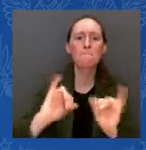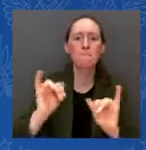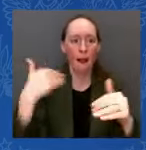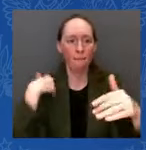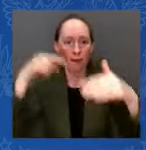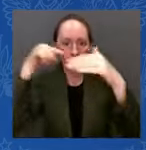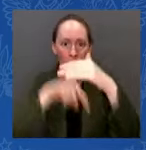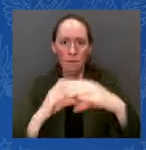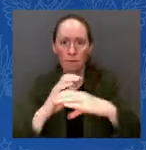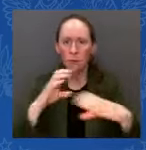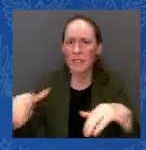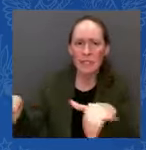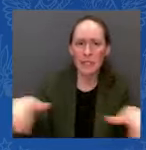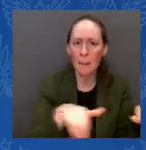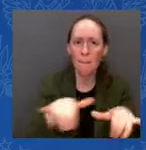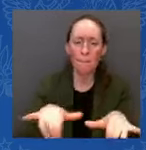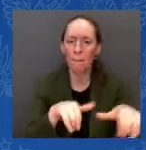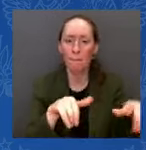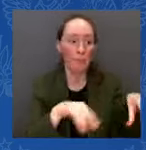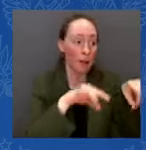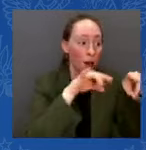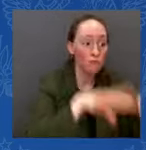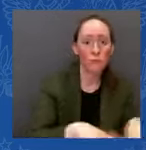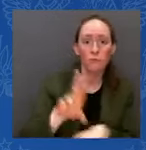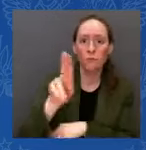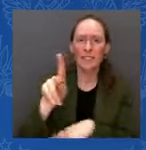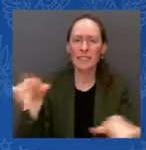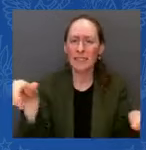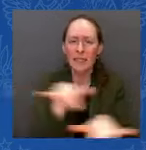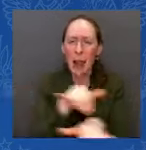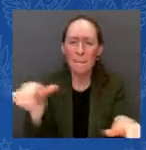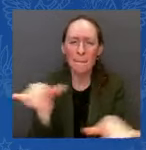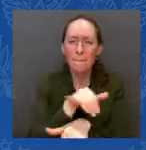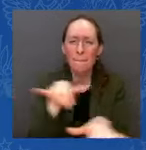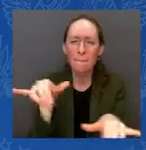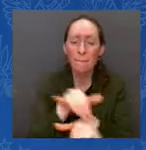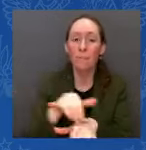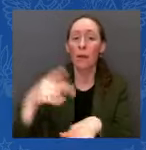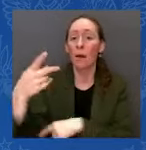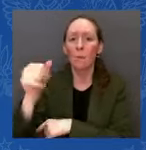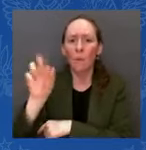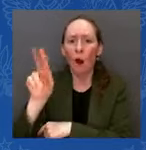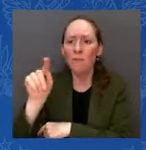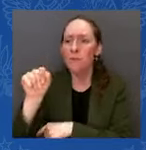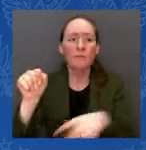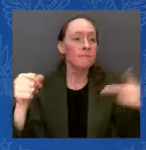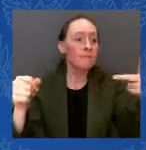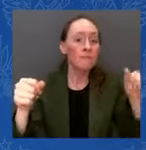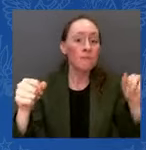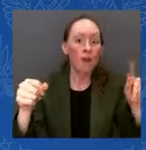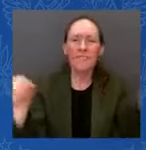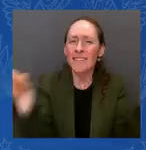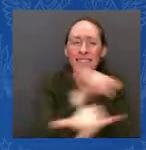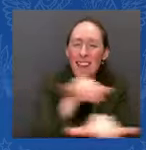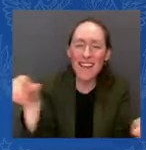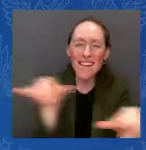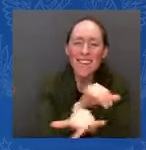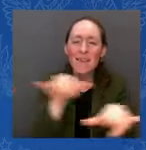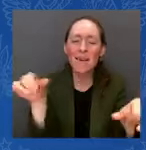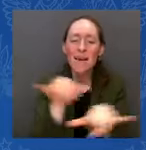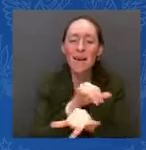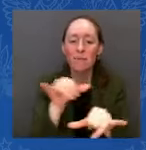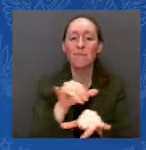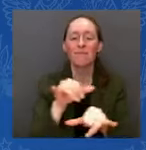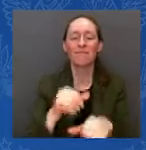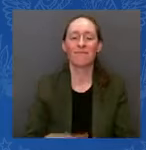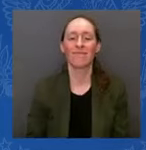will train together, patrol together, and maintain their boats together. They will communicate using the same terminology